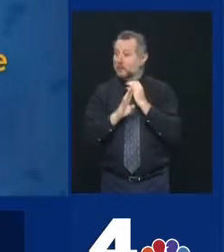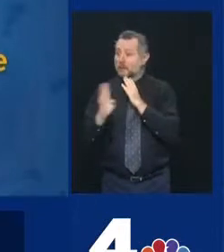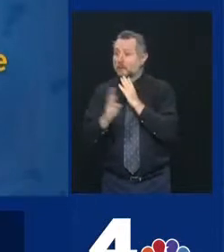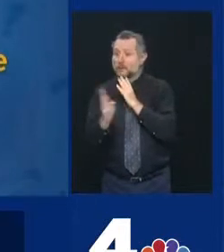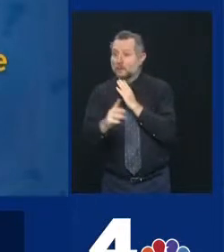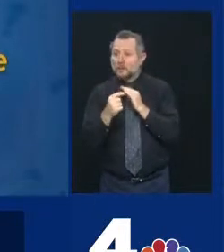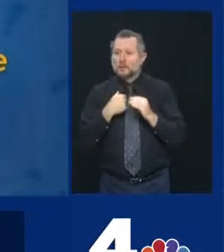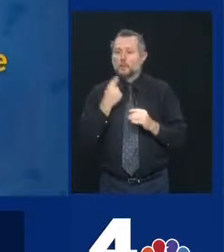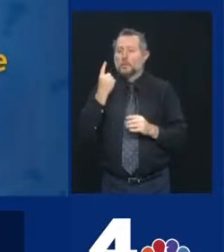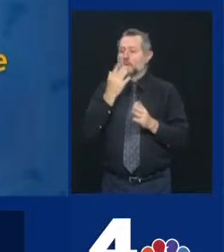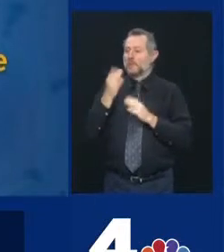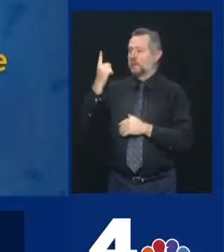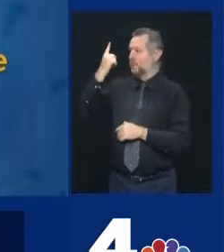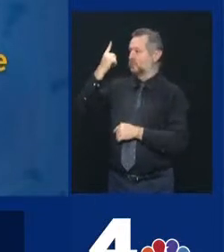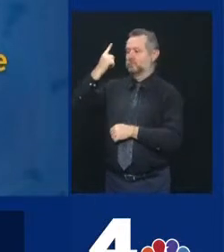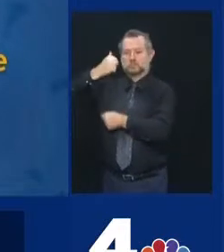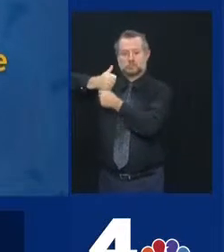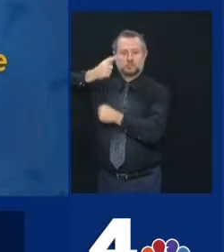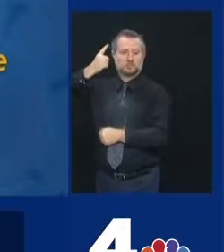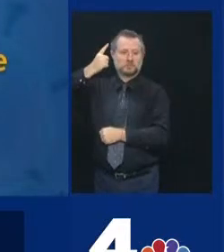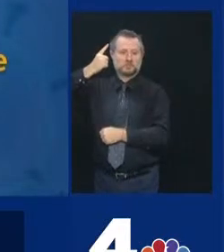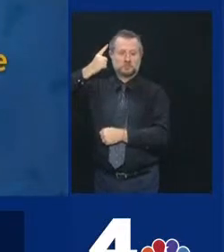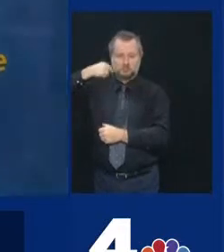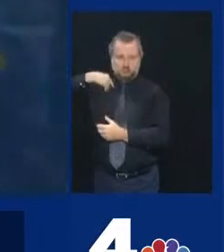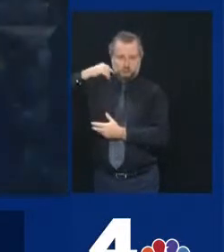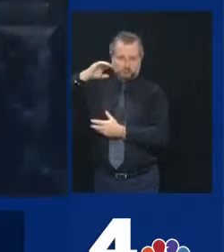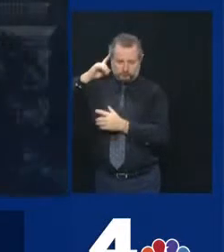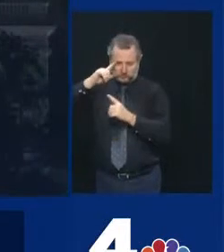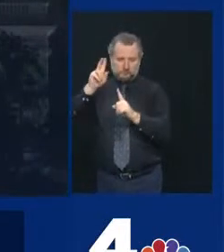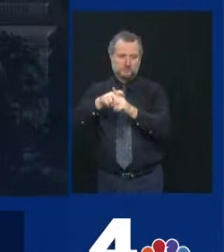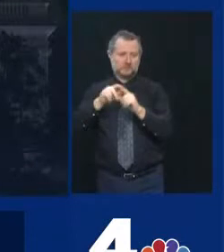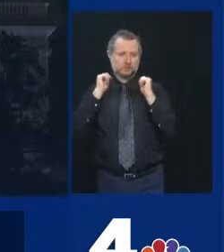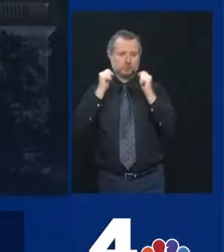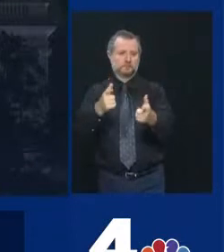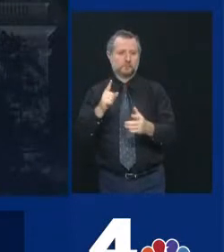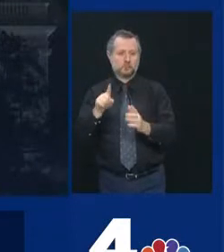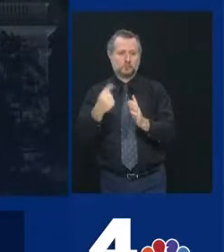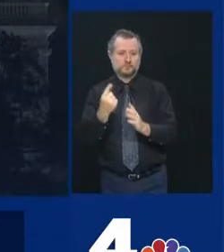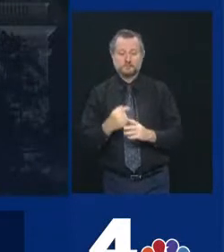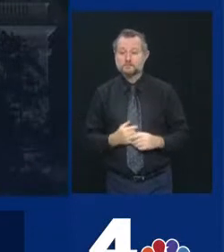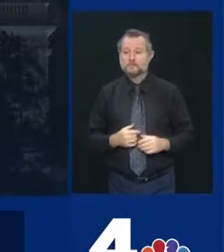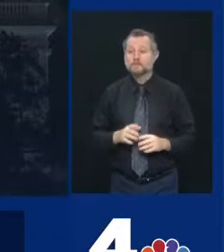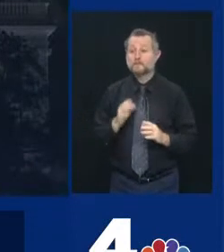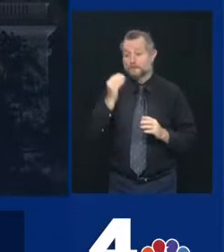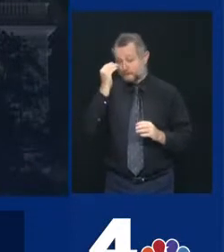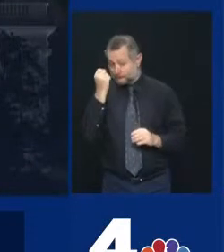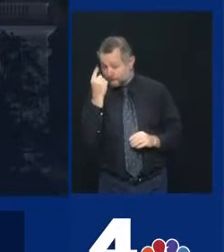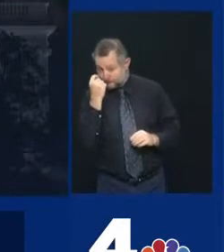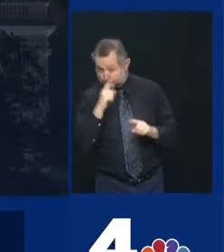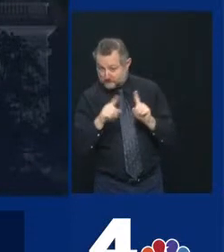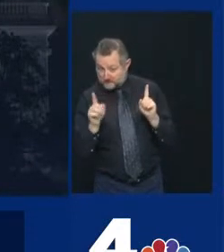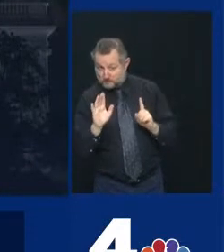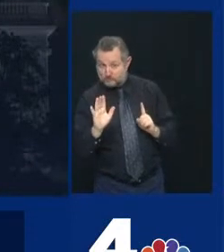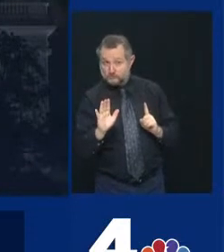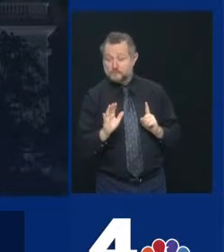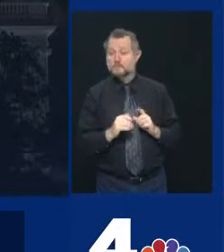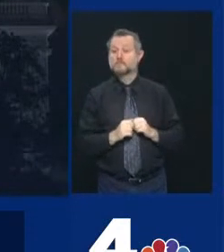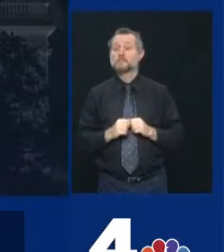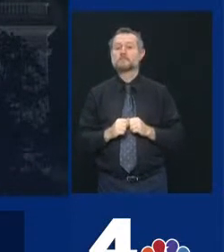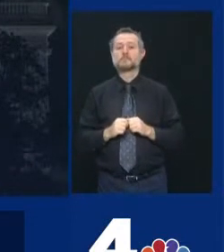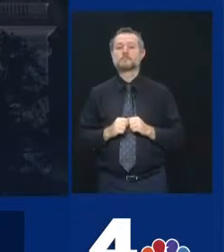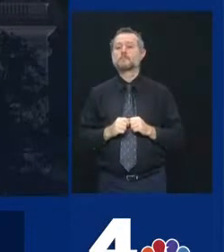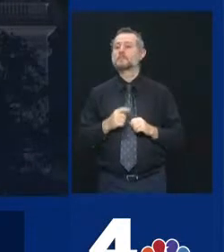statewide plan, and the key is going to be working that out with the federal government. But, big